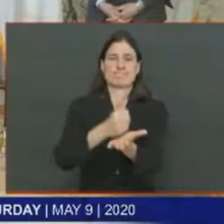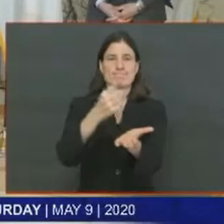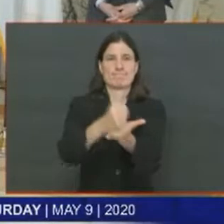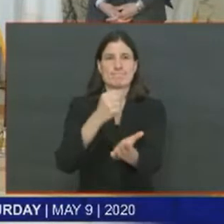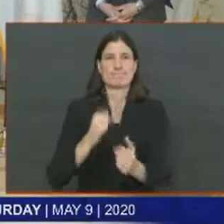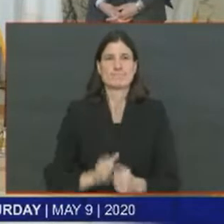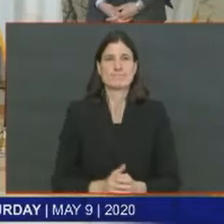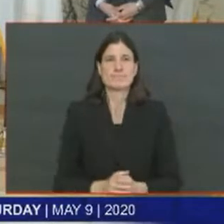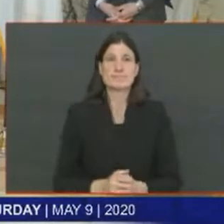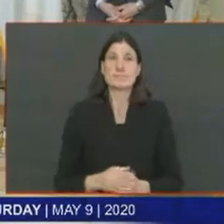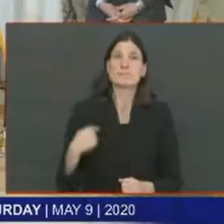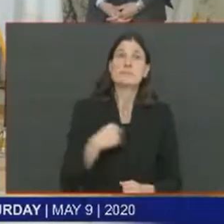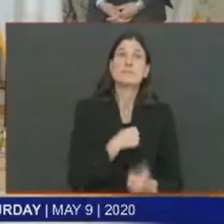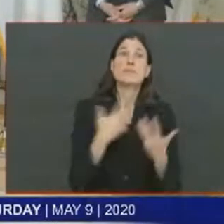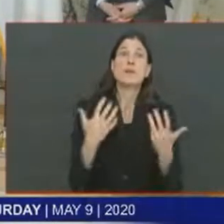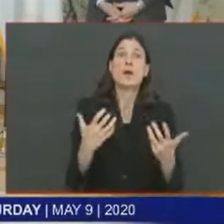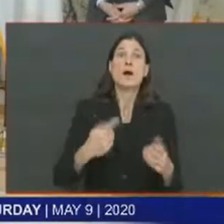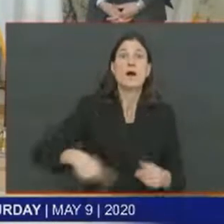you get through this.